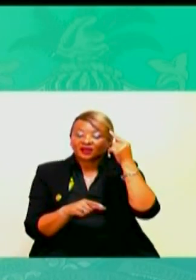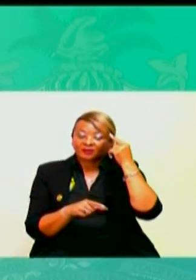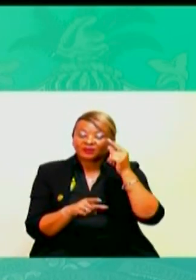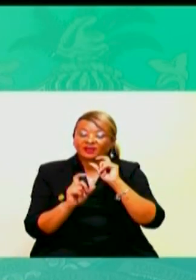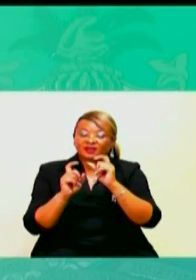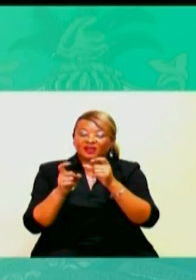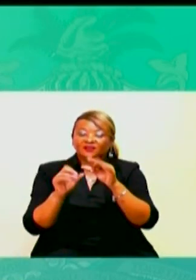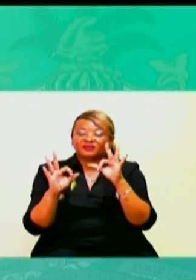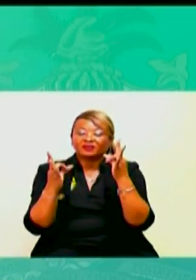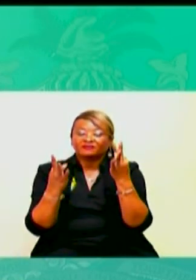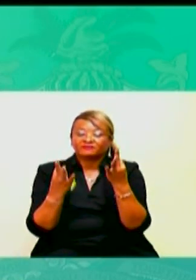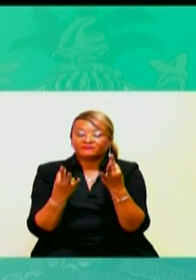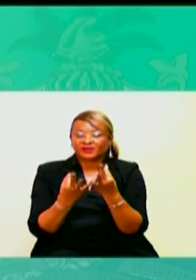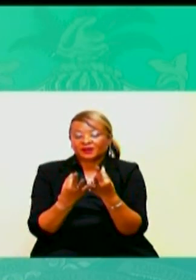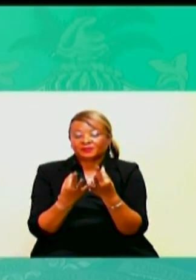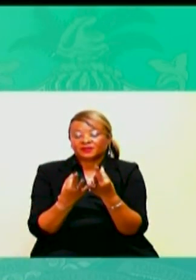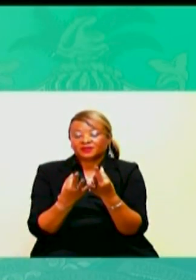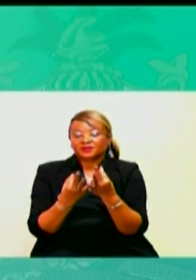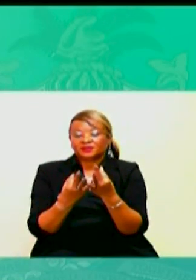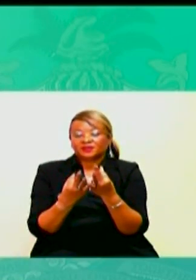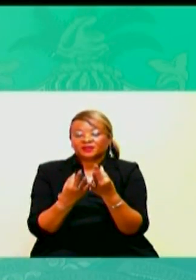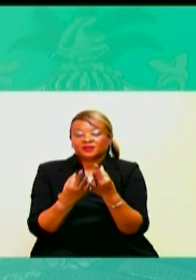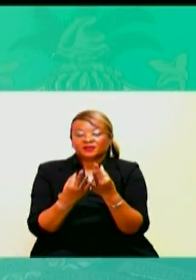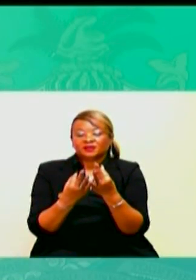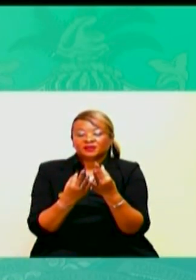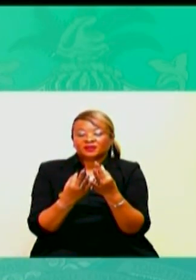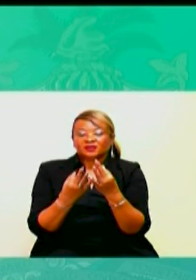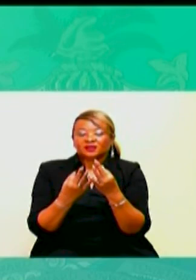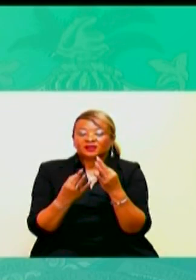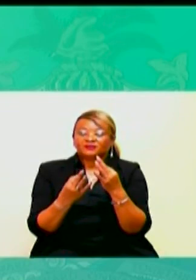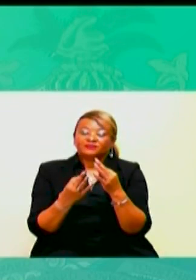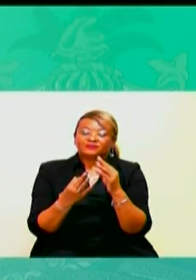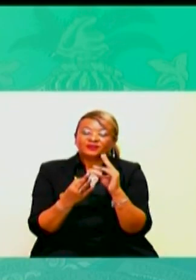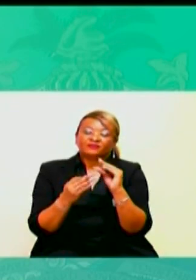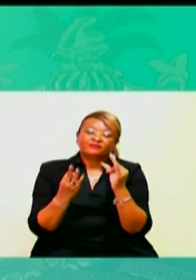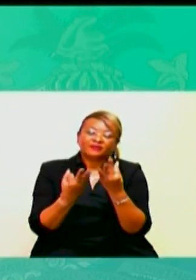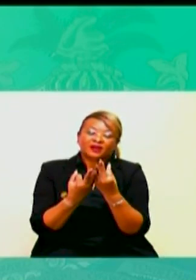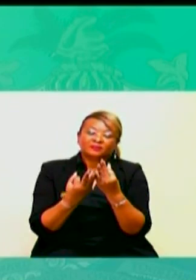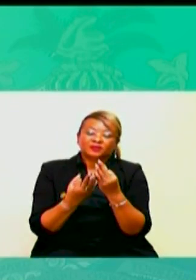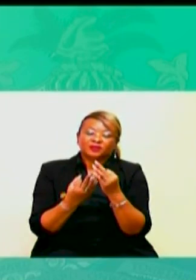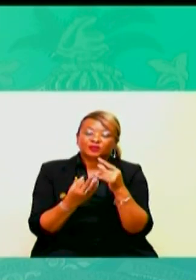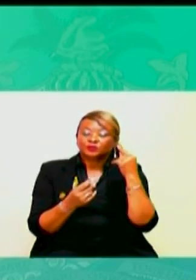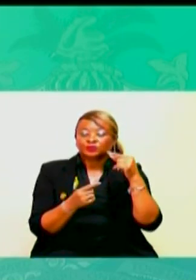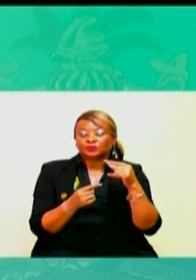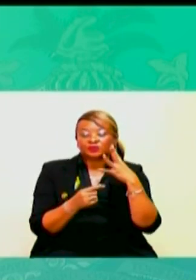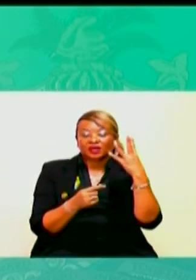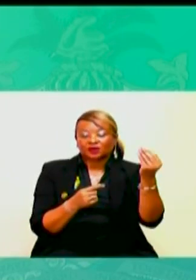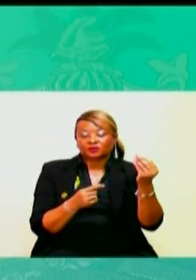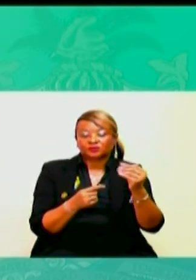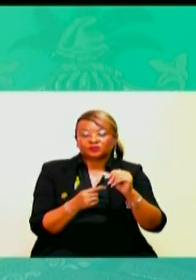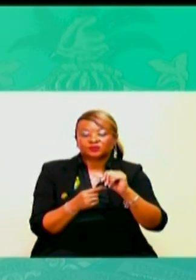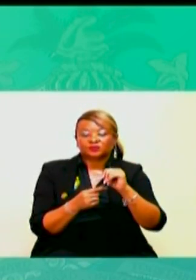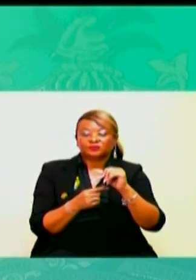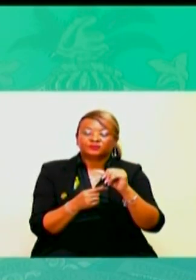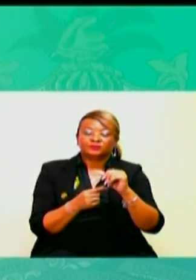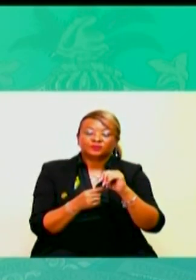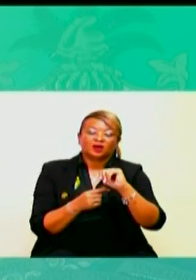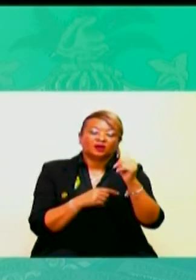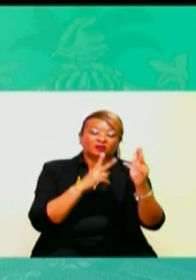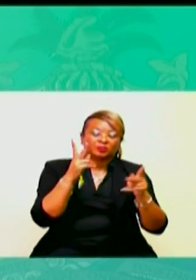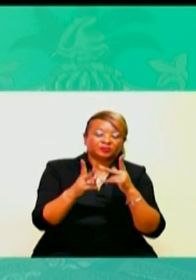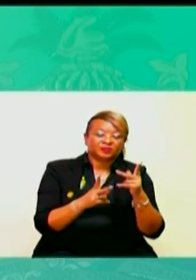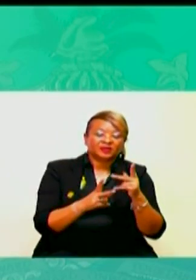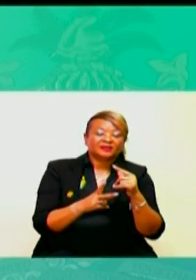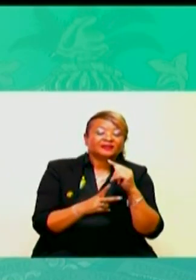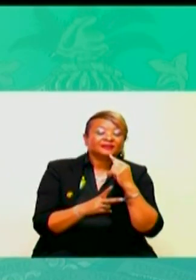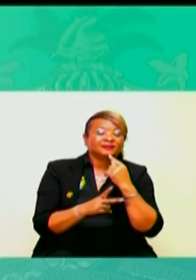the family silver and have nothing to show for it. My Lord. Madam Speaker, this is a serious budget for